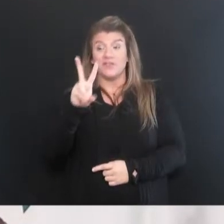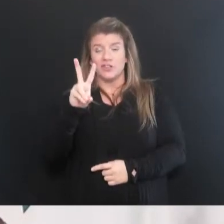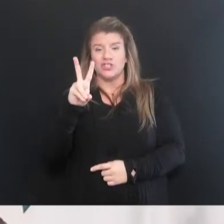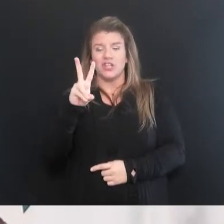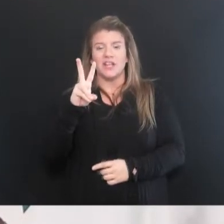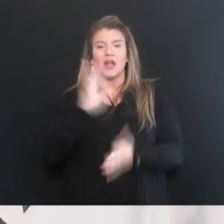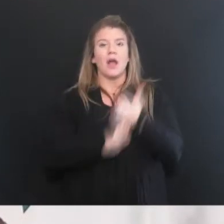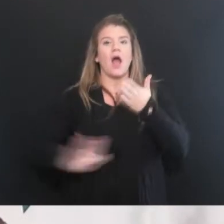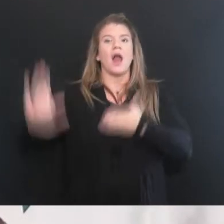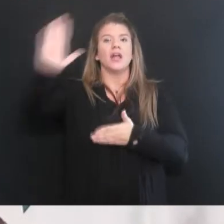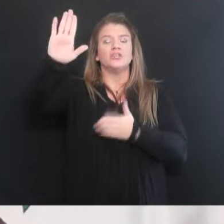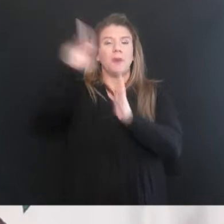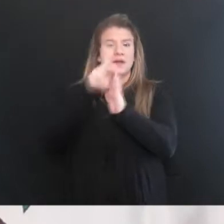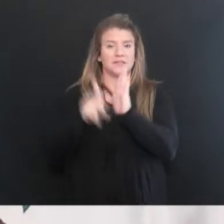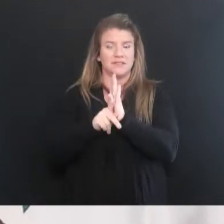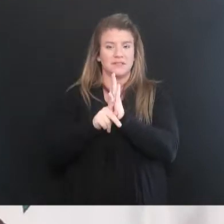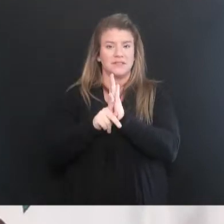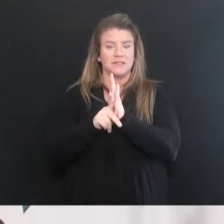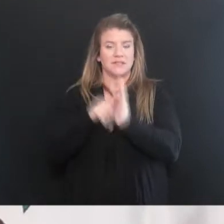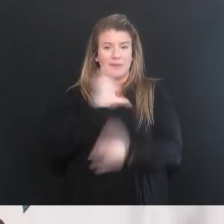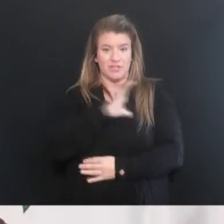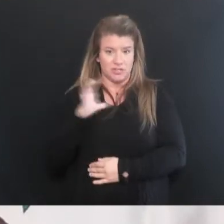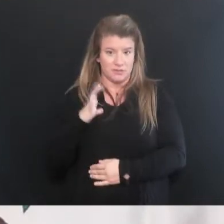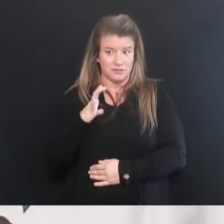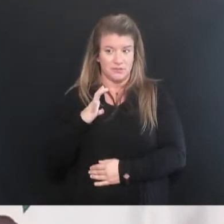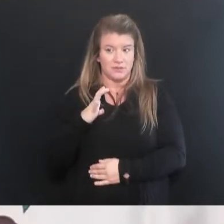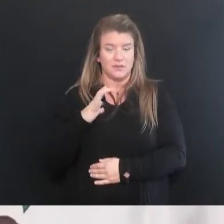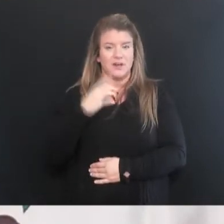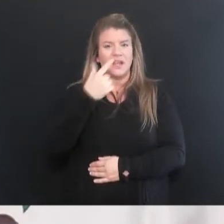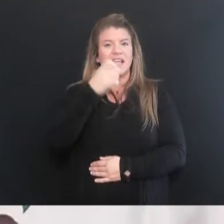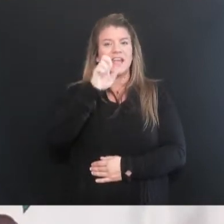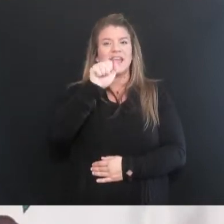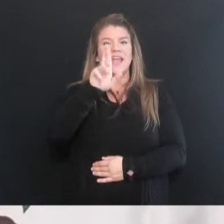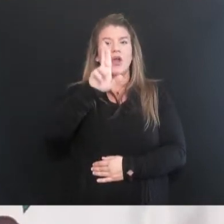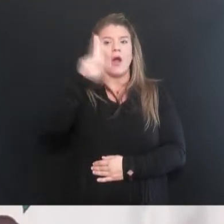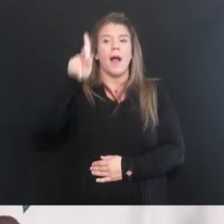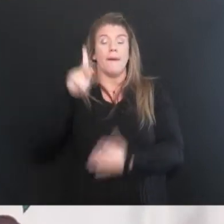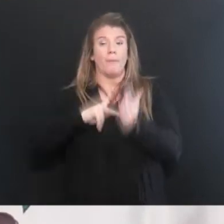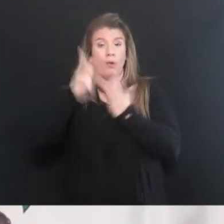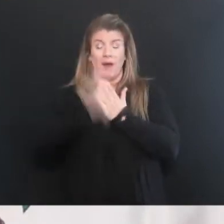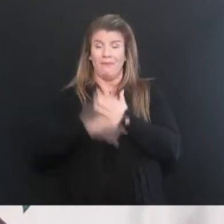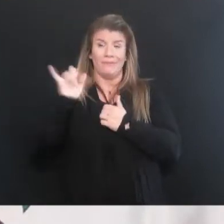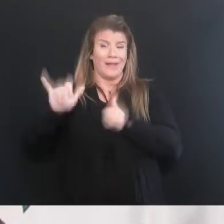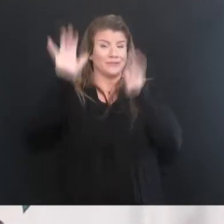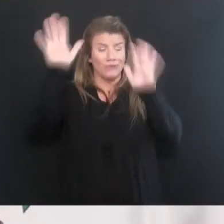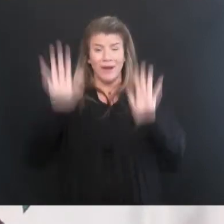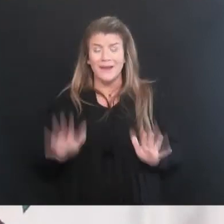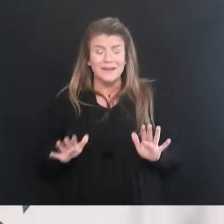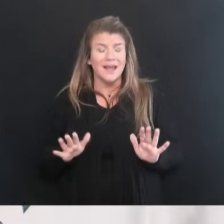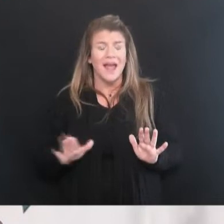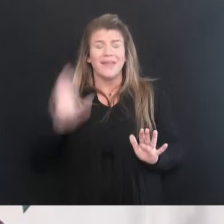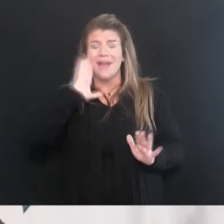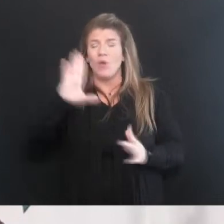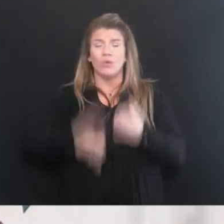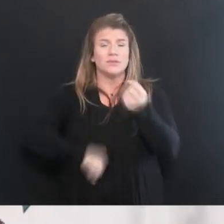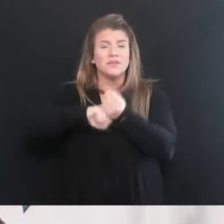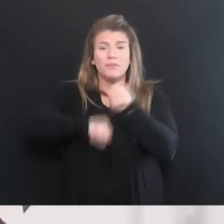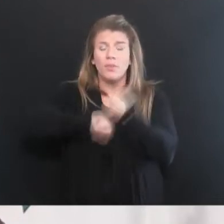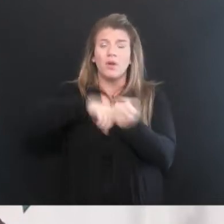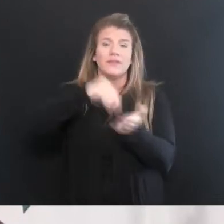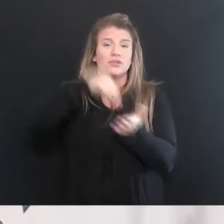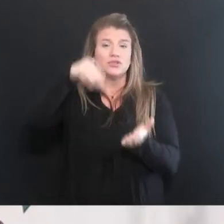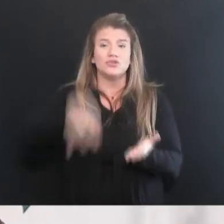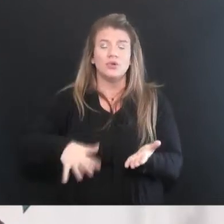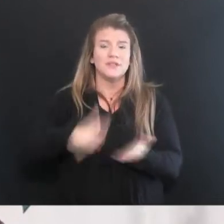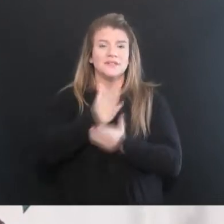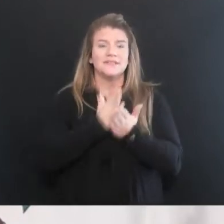Higher Education Policies Commission's Gear Up program. That's great stuff, and it's just going to support our students in